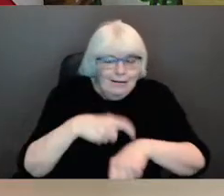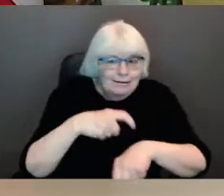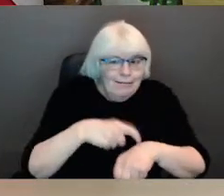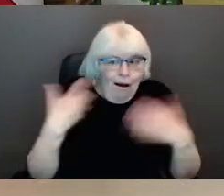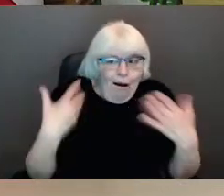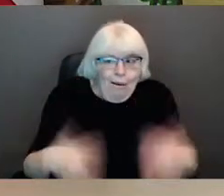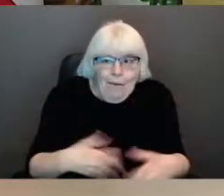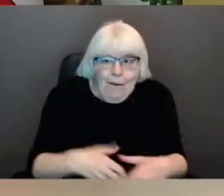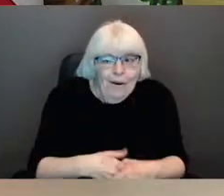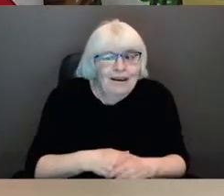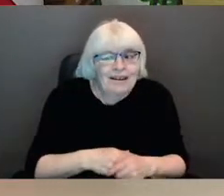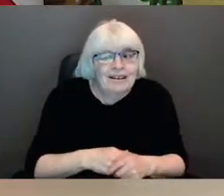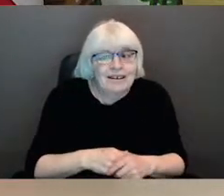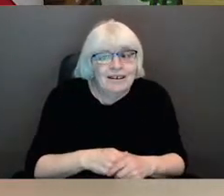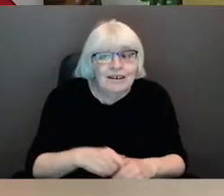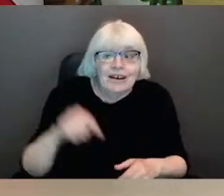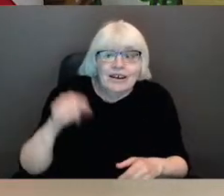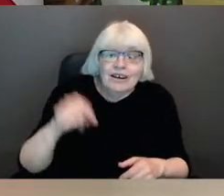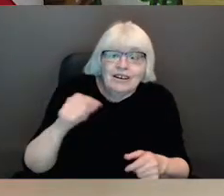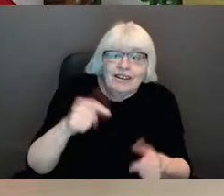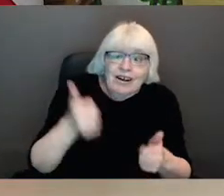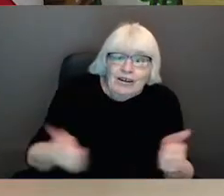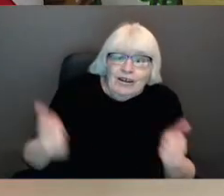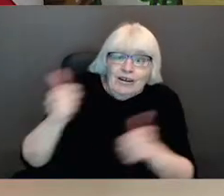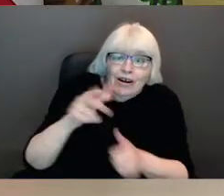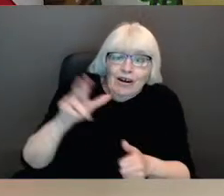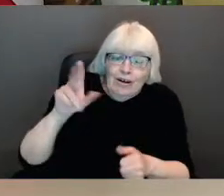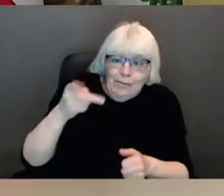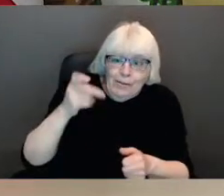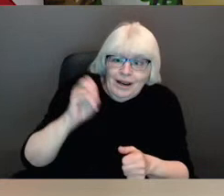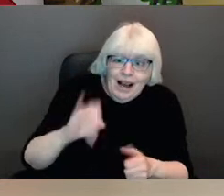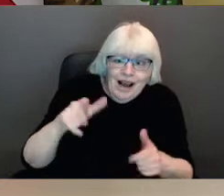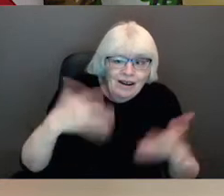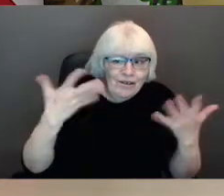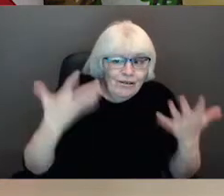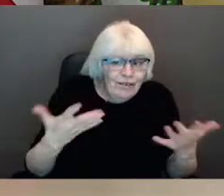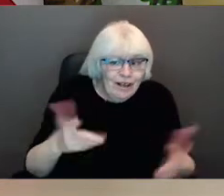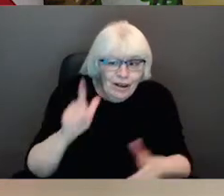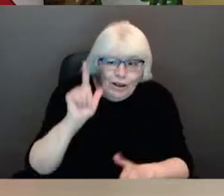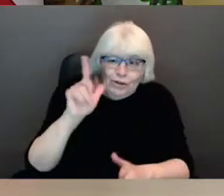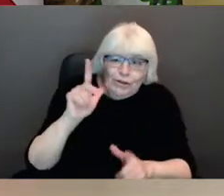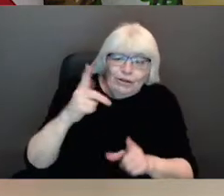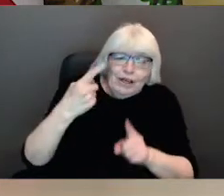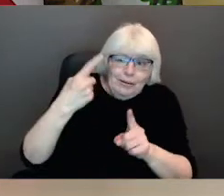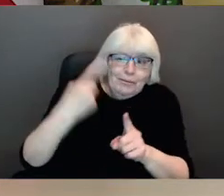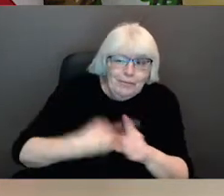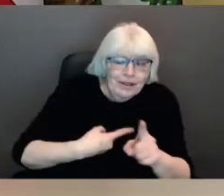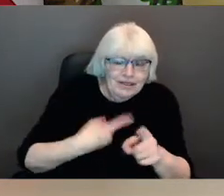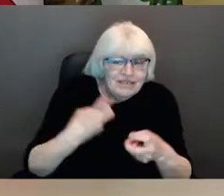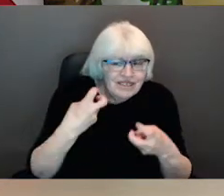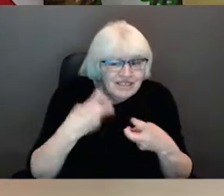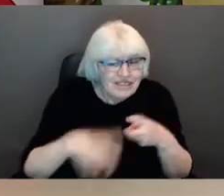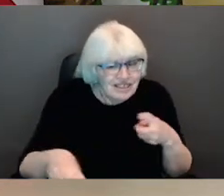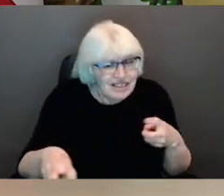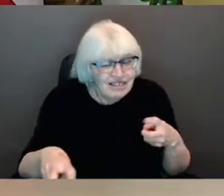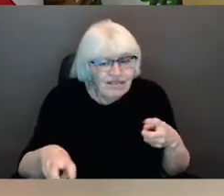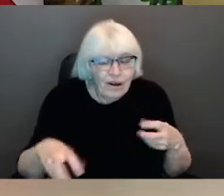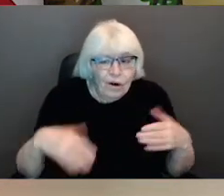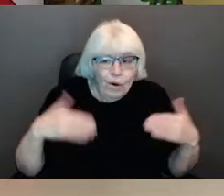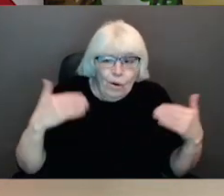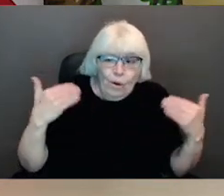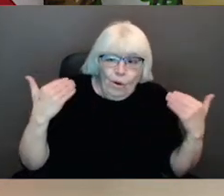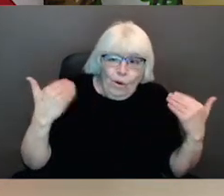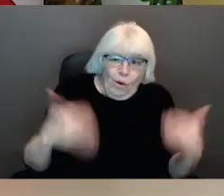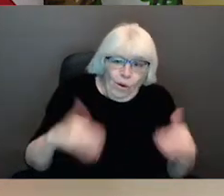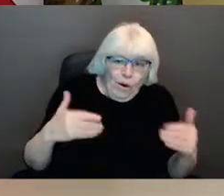tough time as we go into this 23rd month, and I think it's okay for all of us to acknowledge that it has been really tough